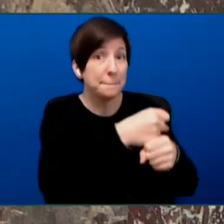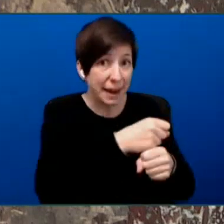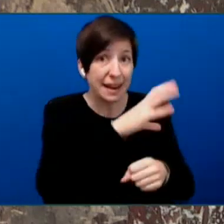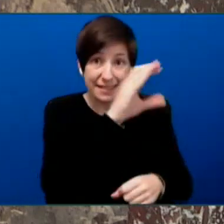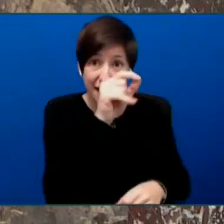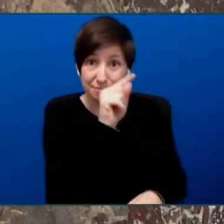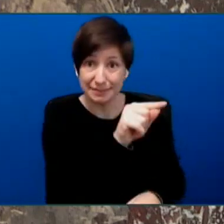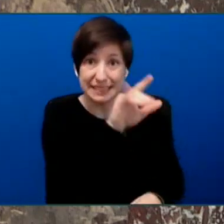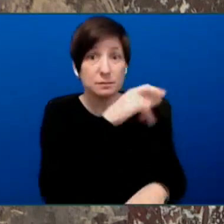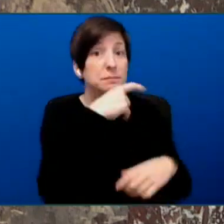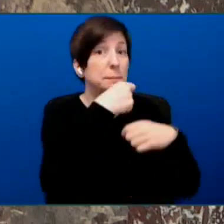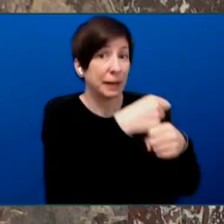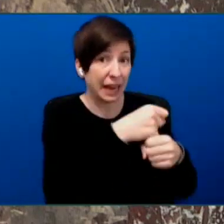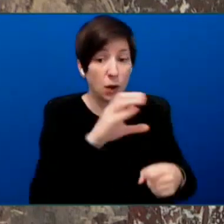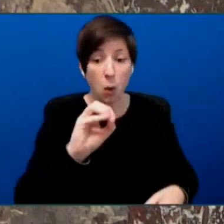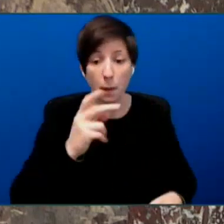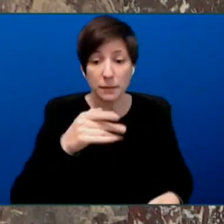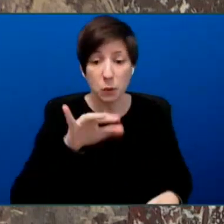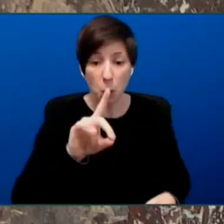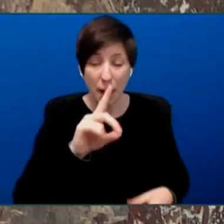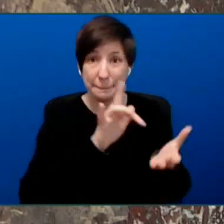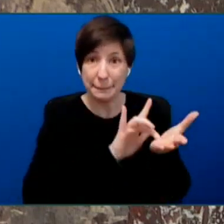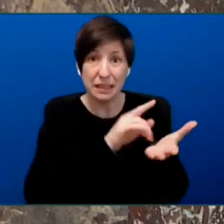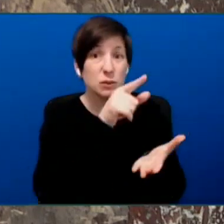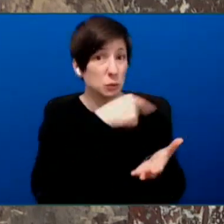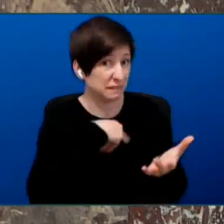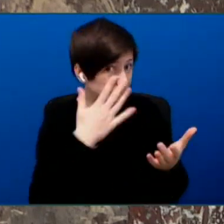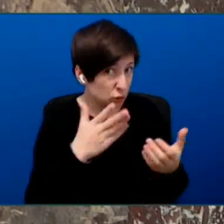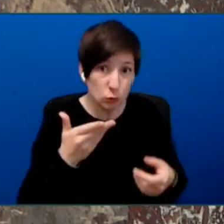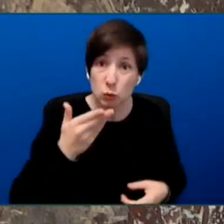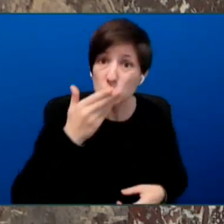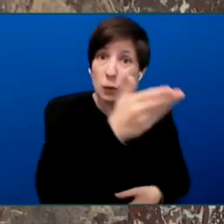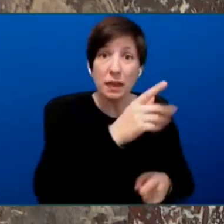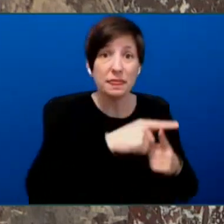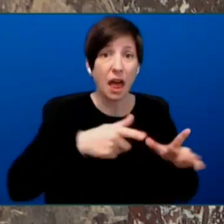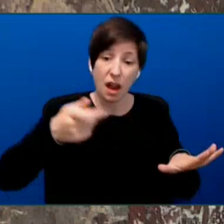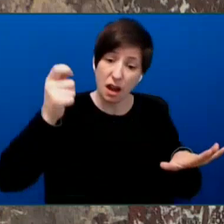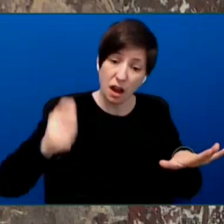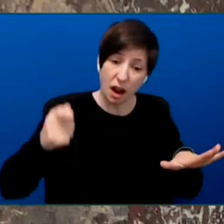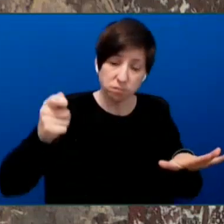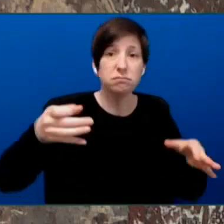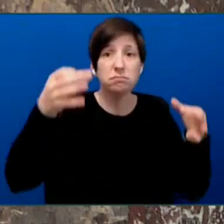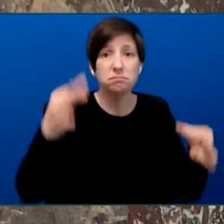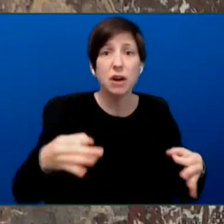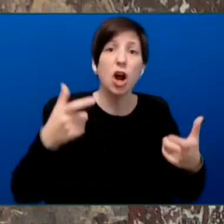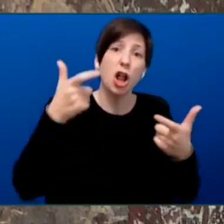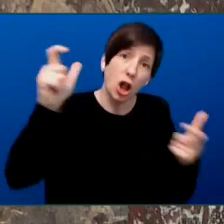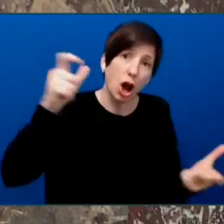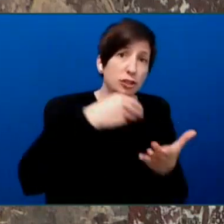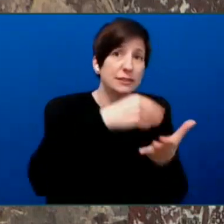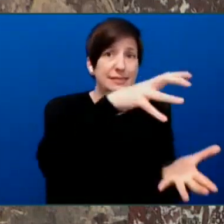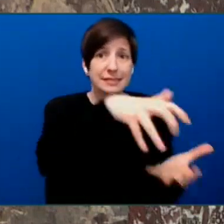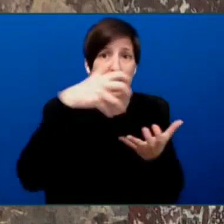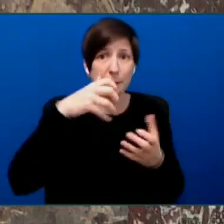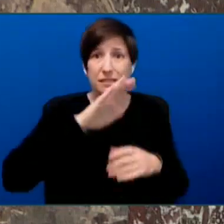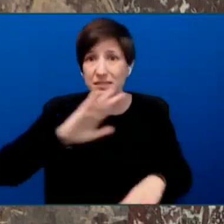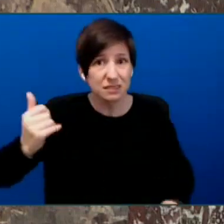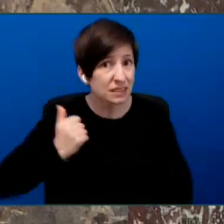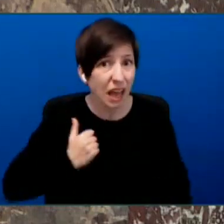all the provinces across Canada to the largest settlement in Canada. Not only that, we're taking it, absolutely, Canadian